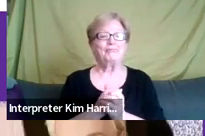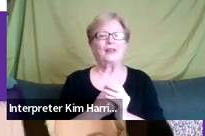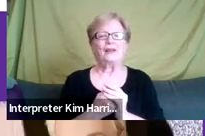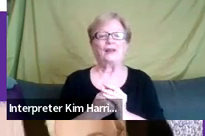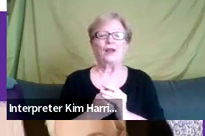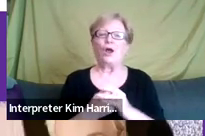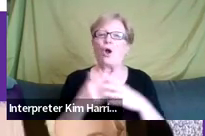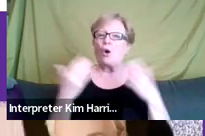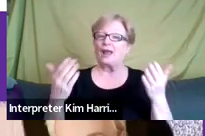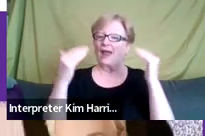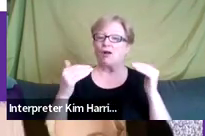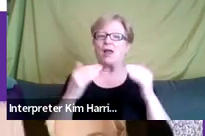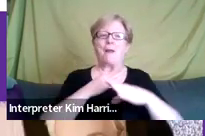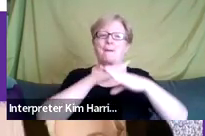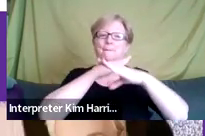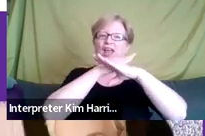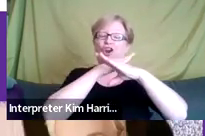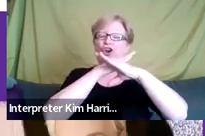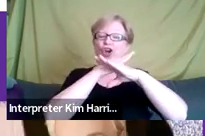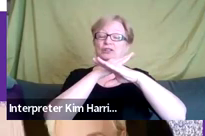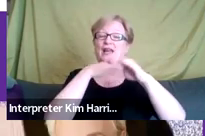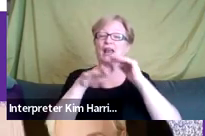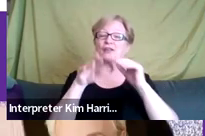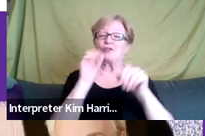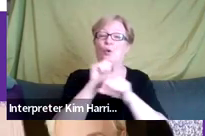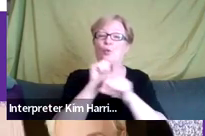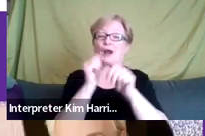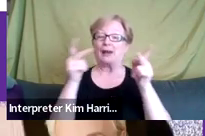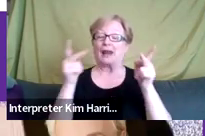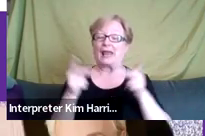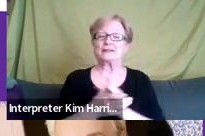And so barriers in the workplace.